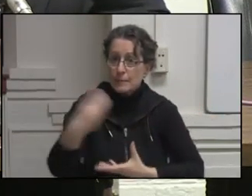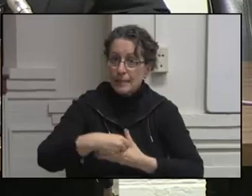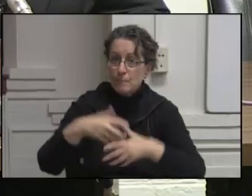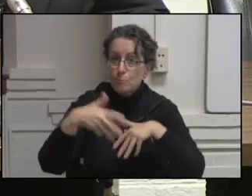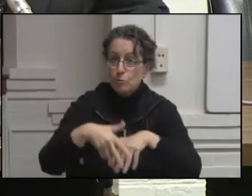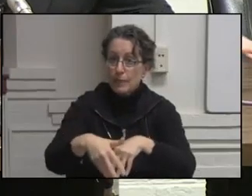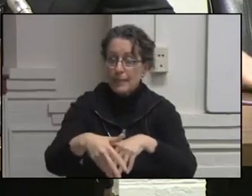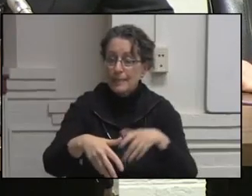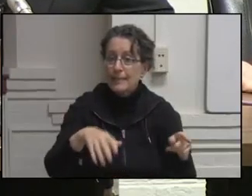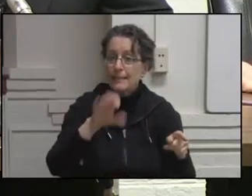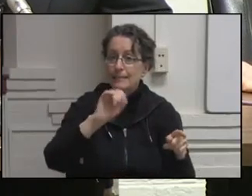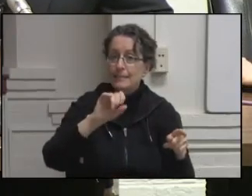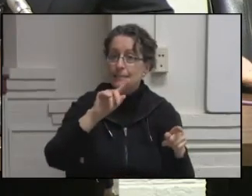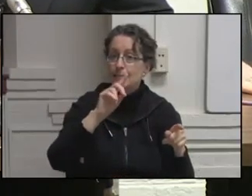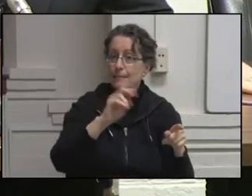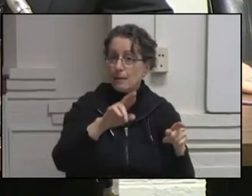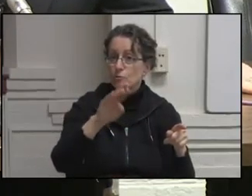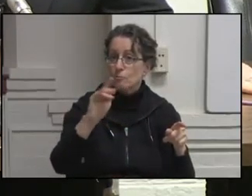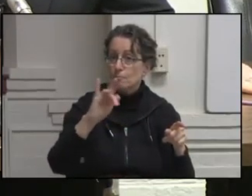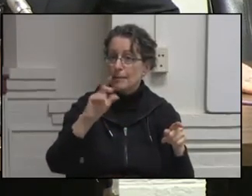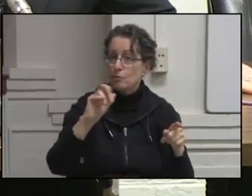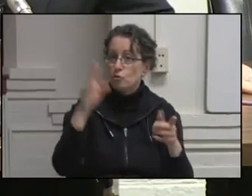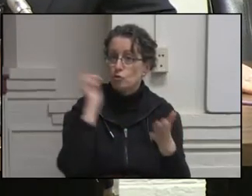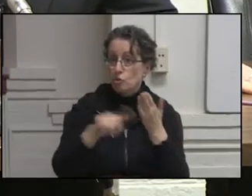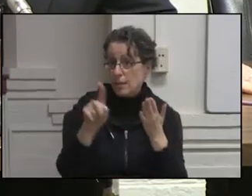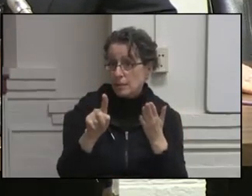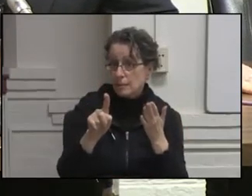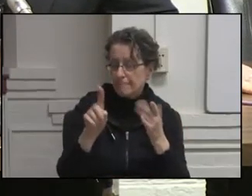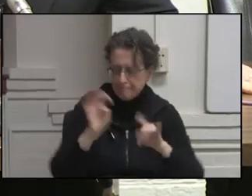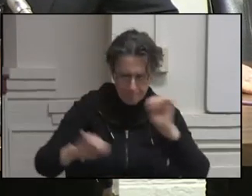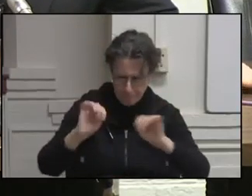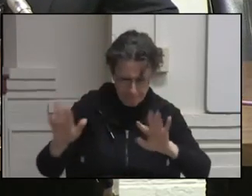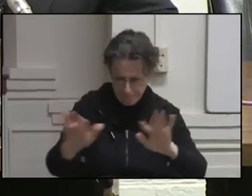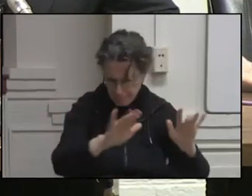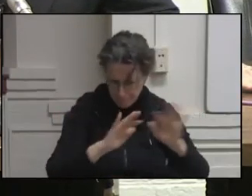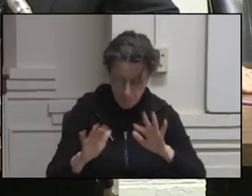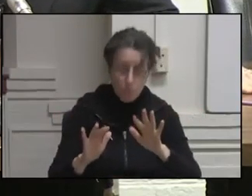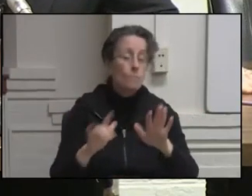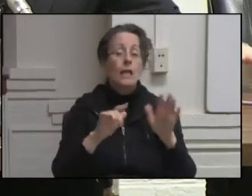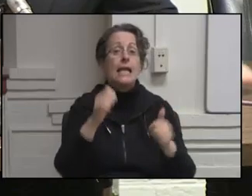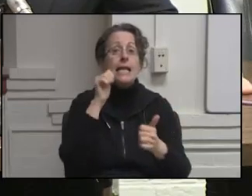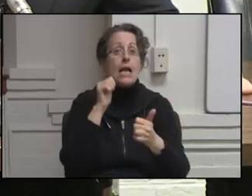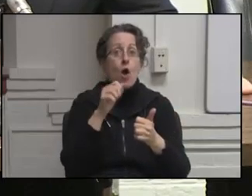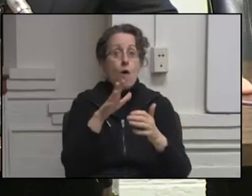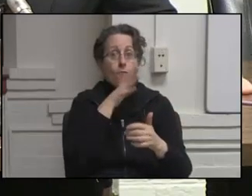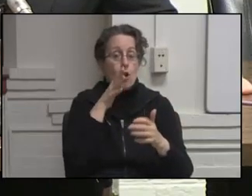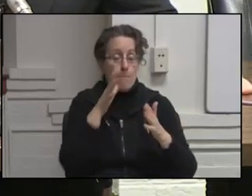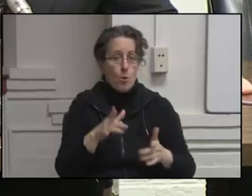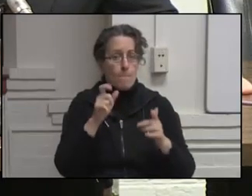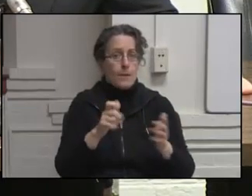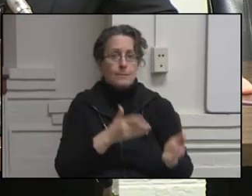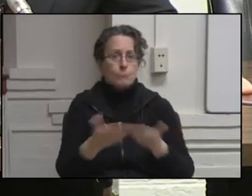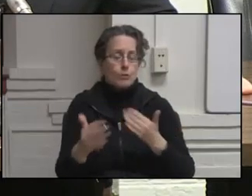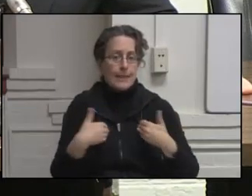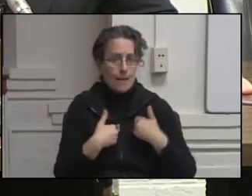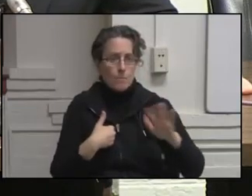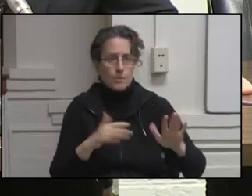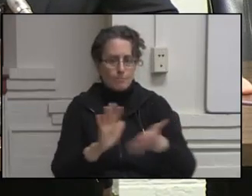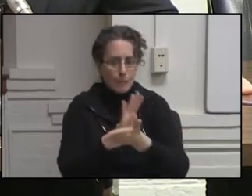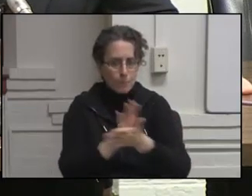The participants have to bring the animal's paper, all their health records with them that he